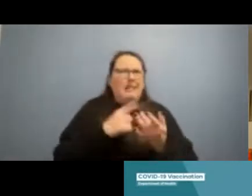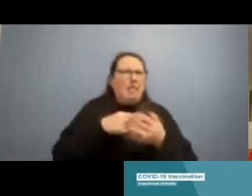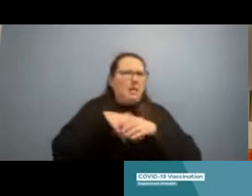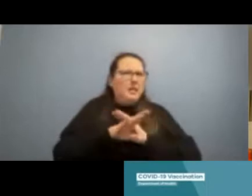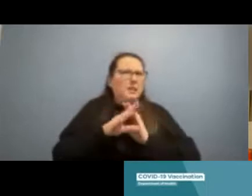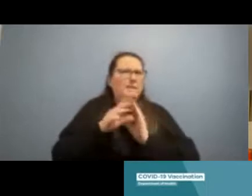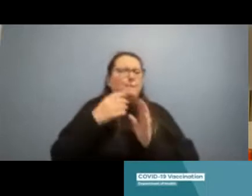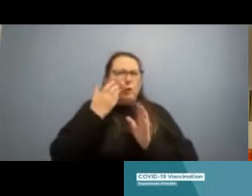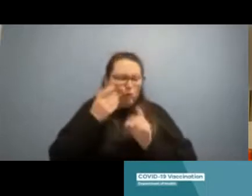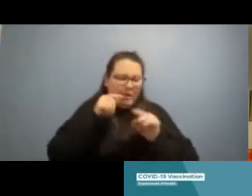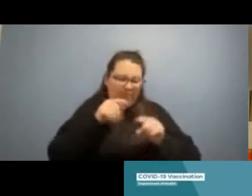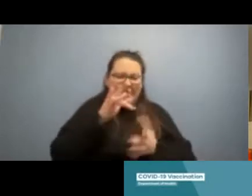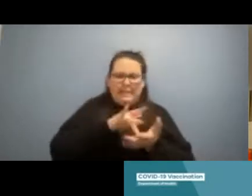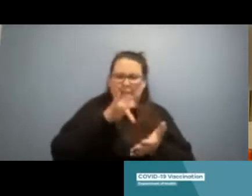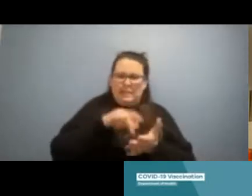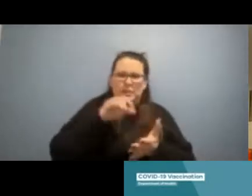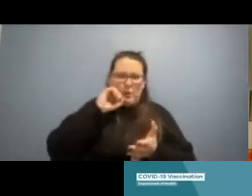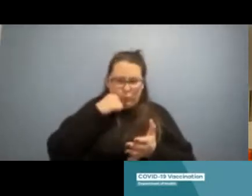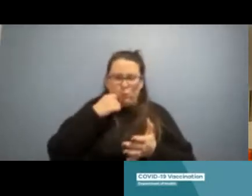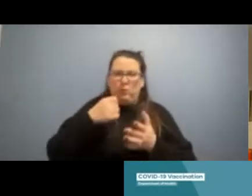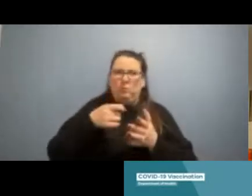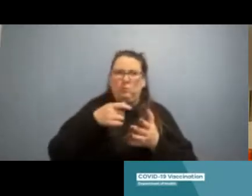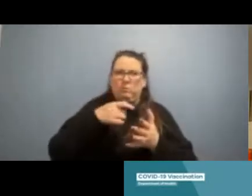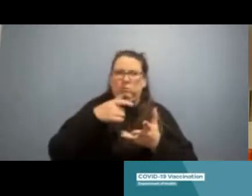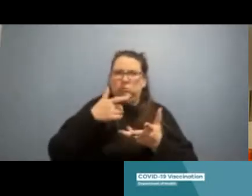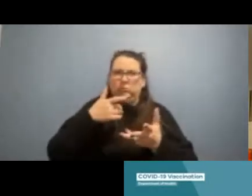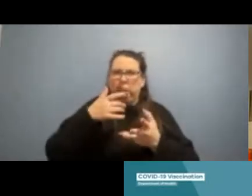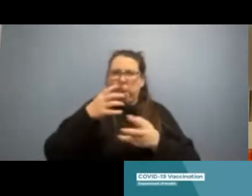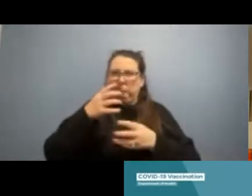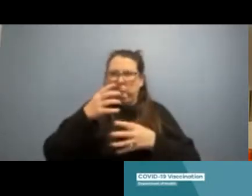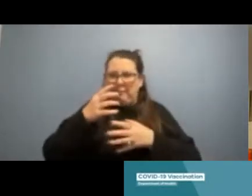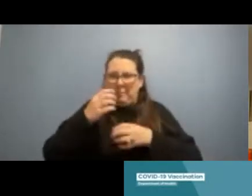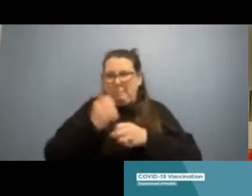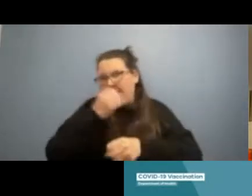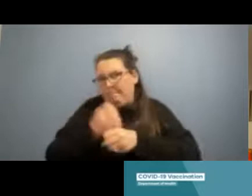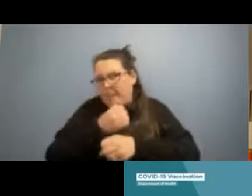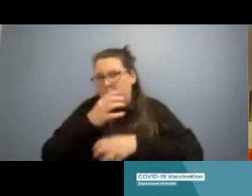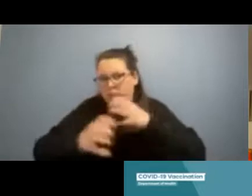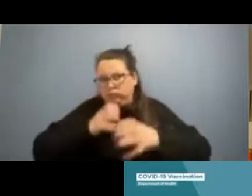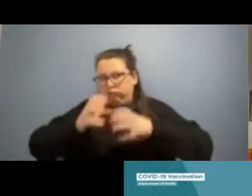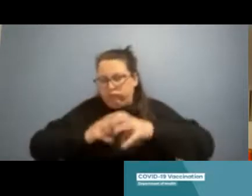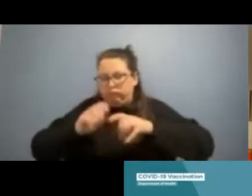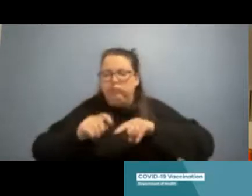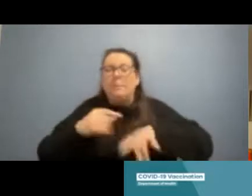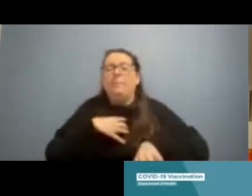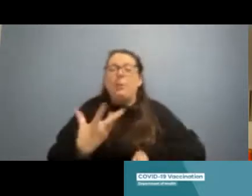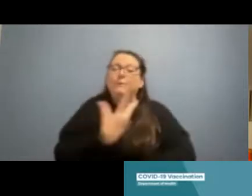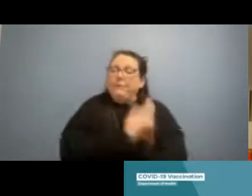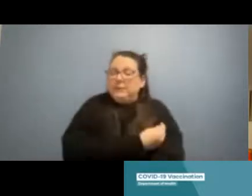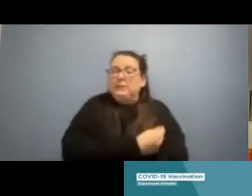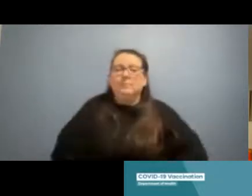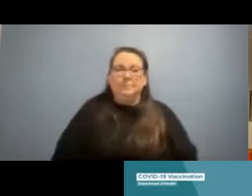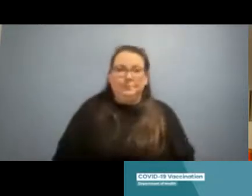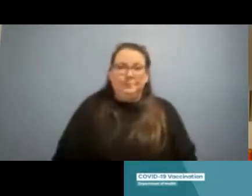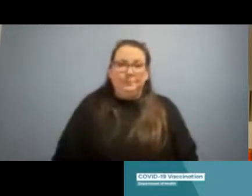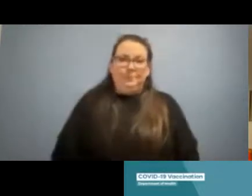that the government is working at a whole range of different levels, from grassroots to the national set